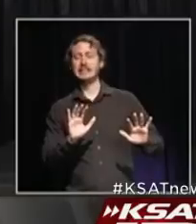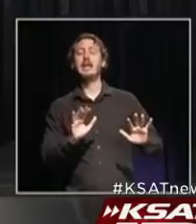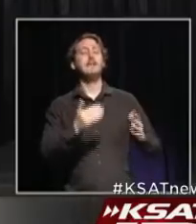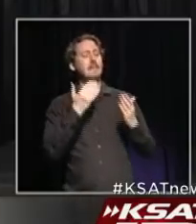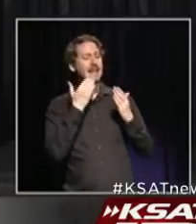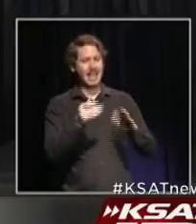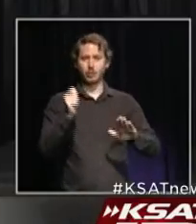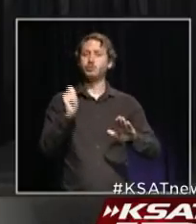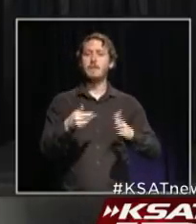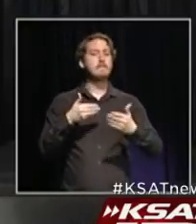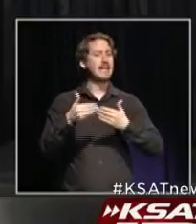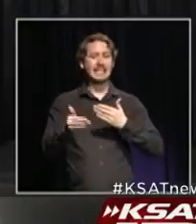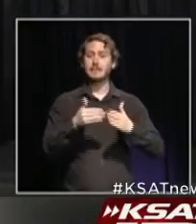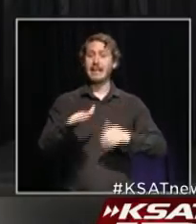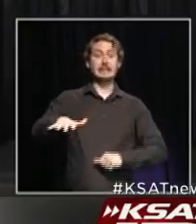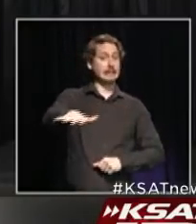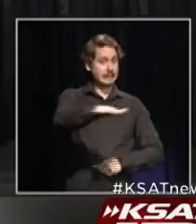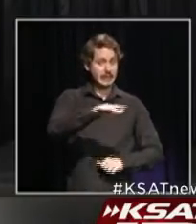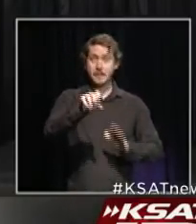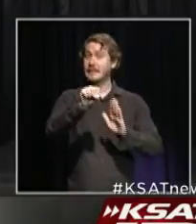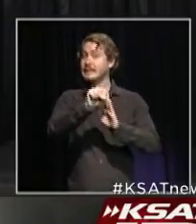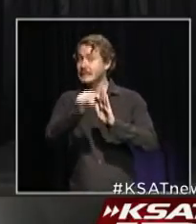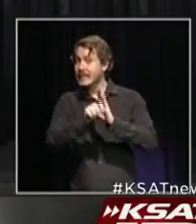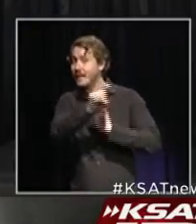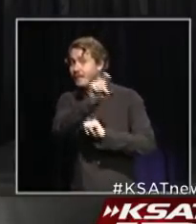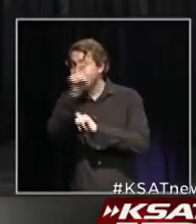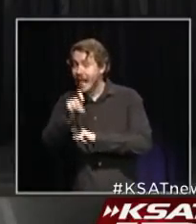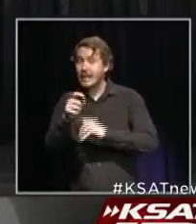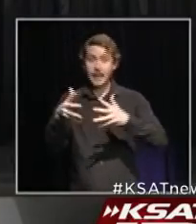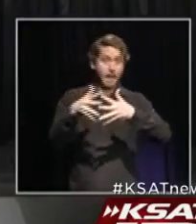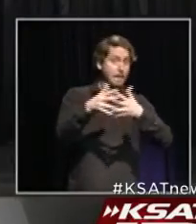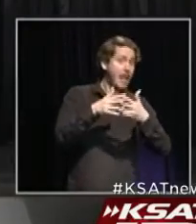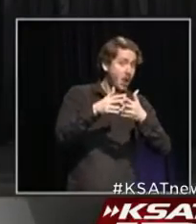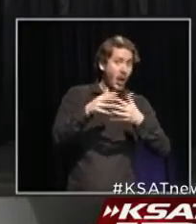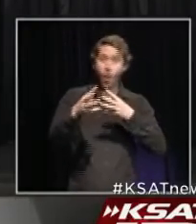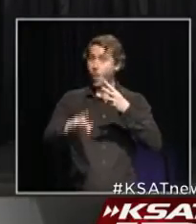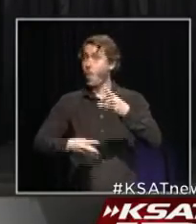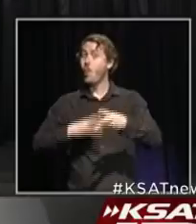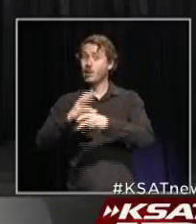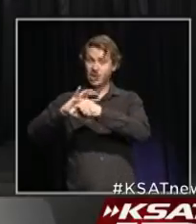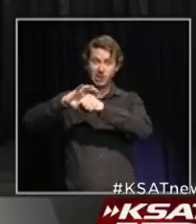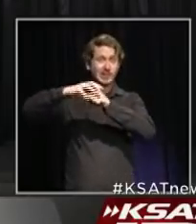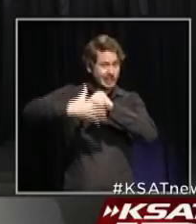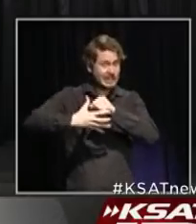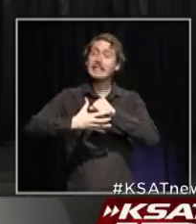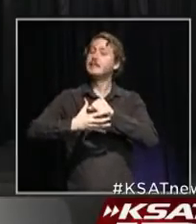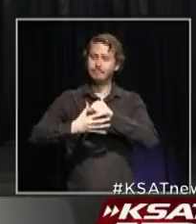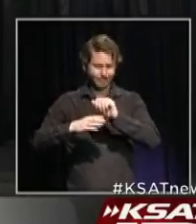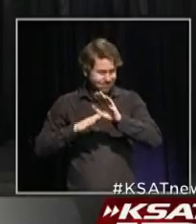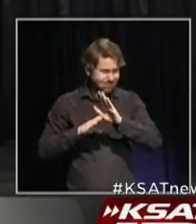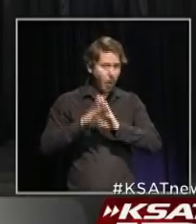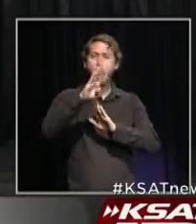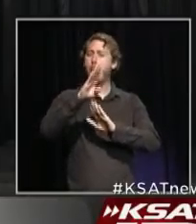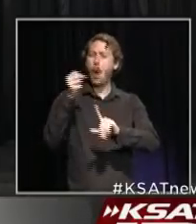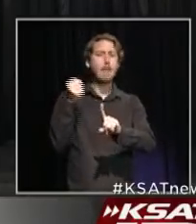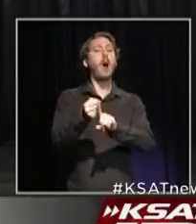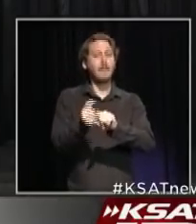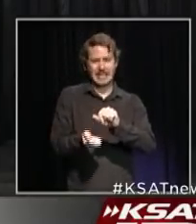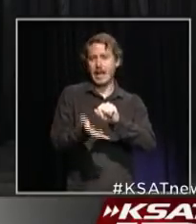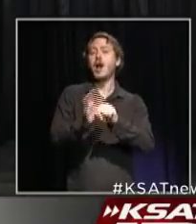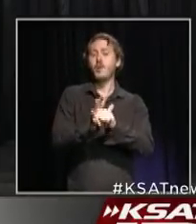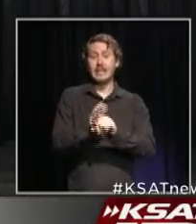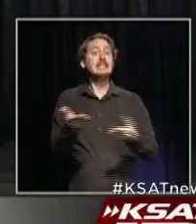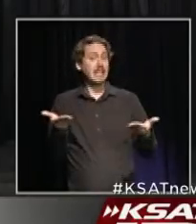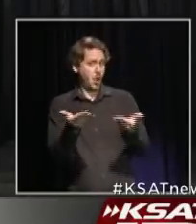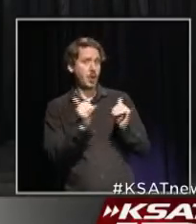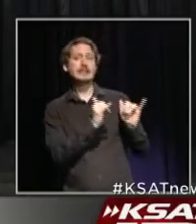no matter where you go in the state of Texas, around the country, and even around the world, they're facing a surge, not unlike what we're facing here. And